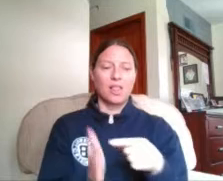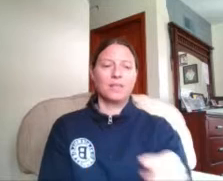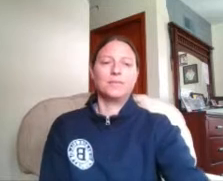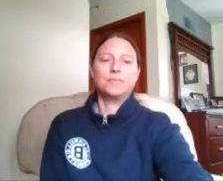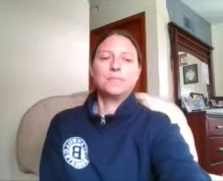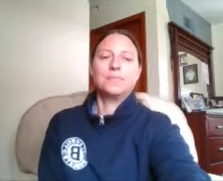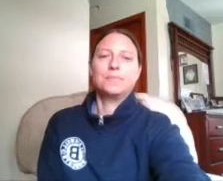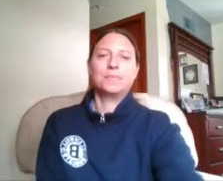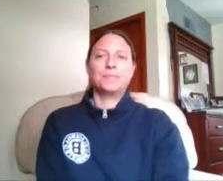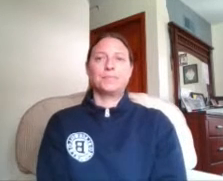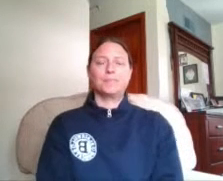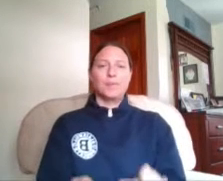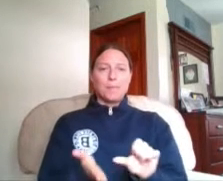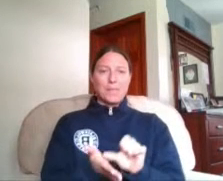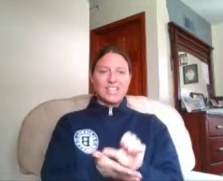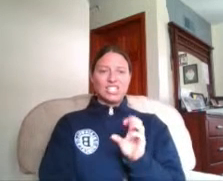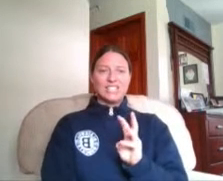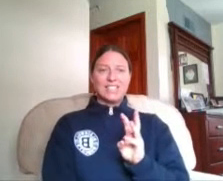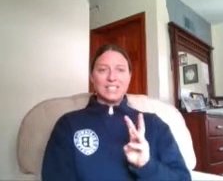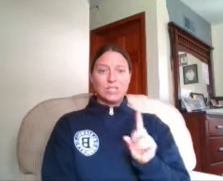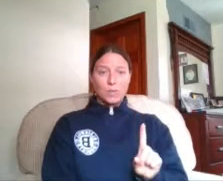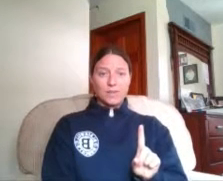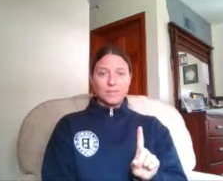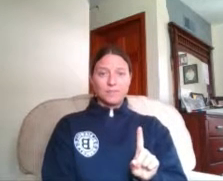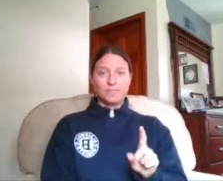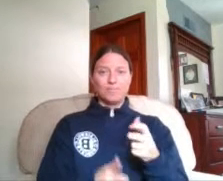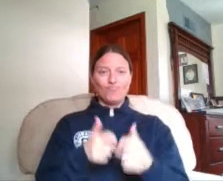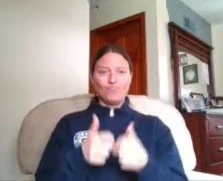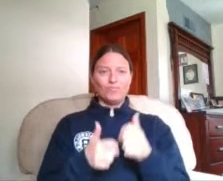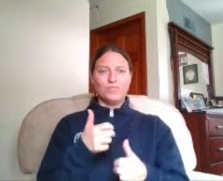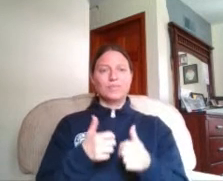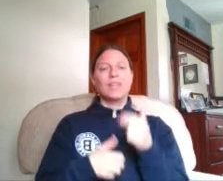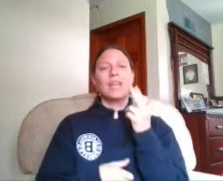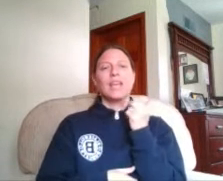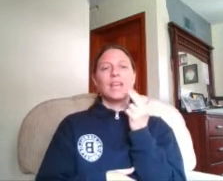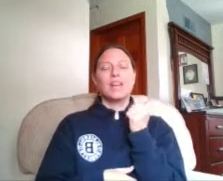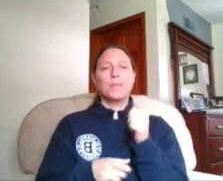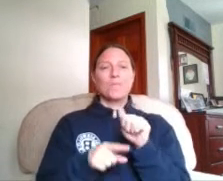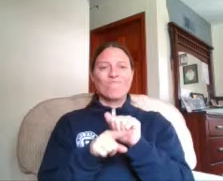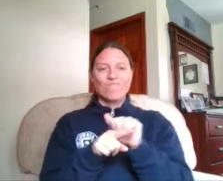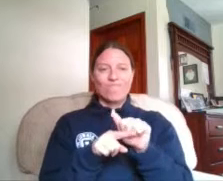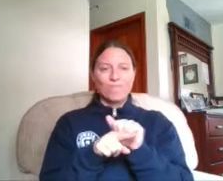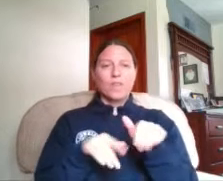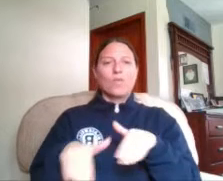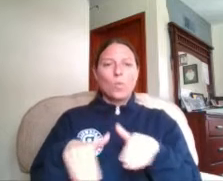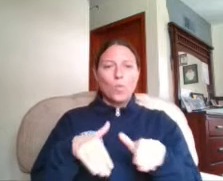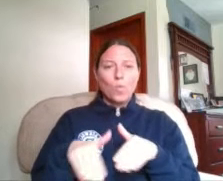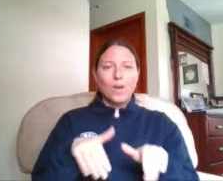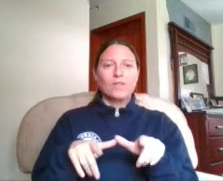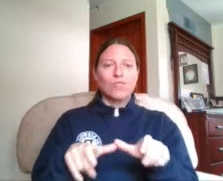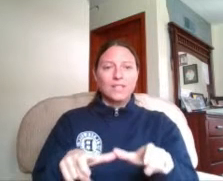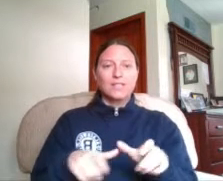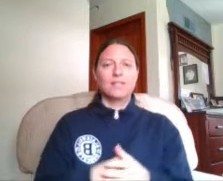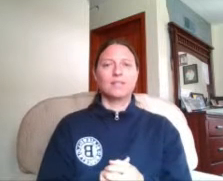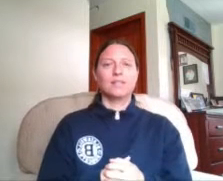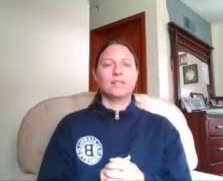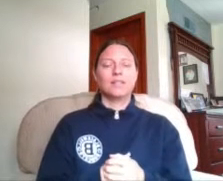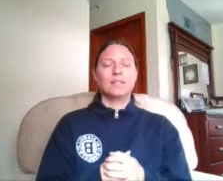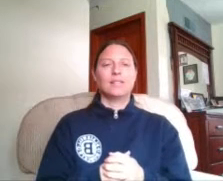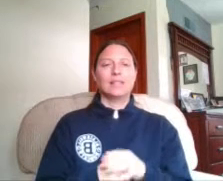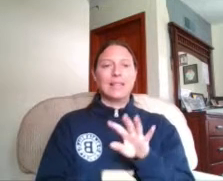Page 661, the problem says, Hannah is training for a walkathon. The